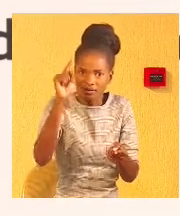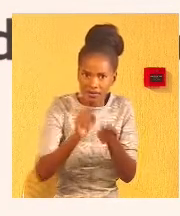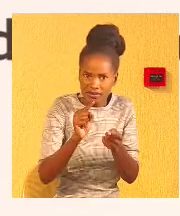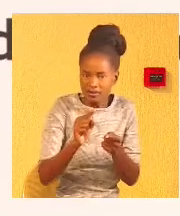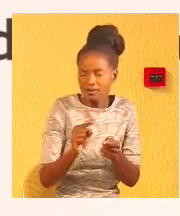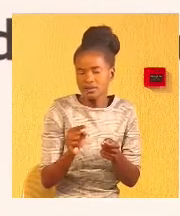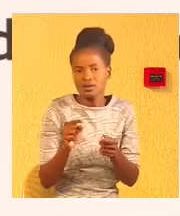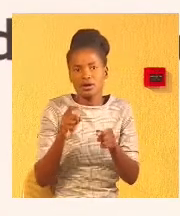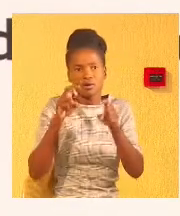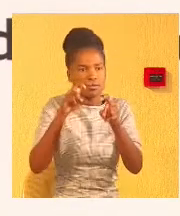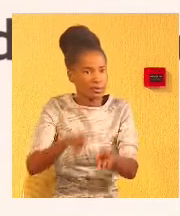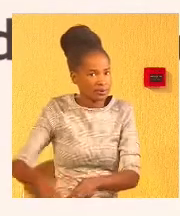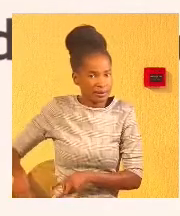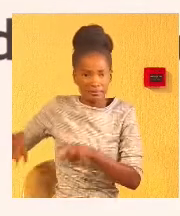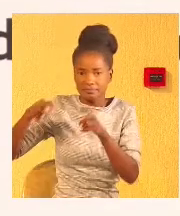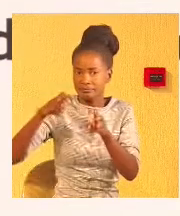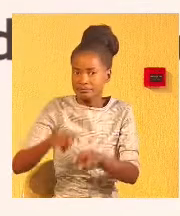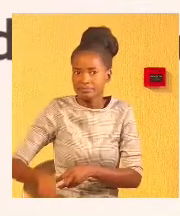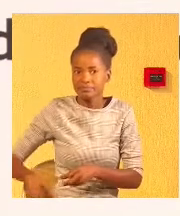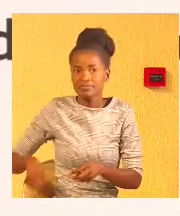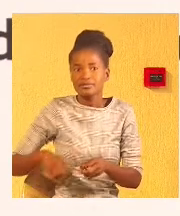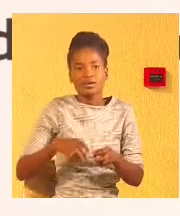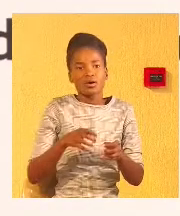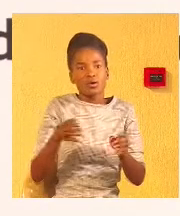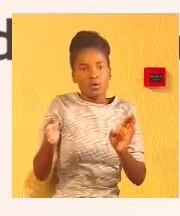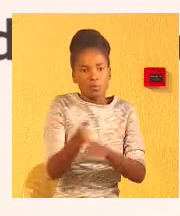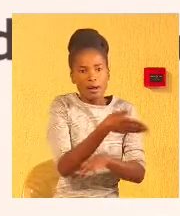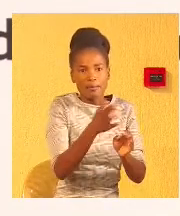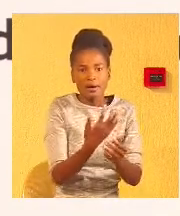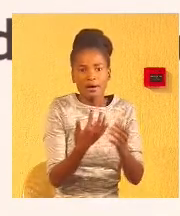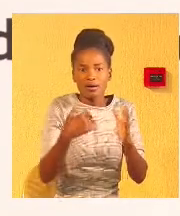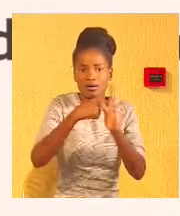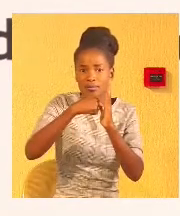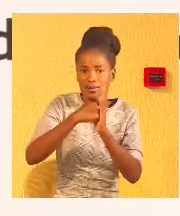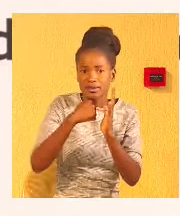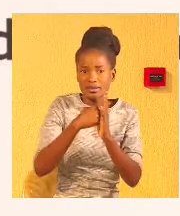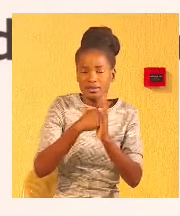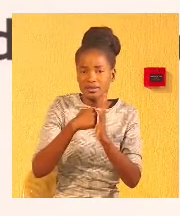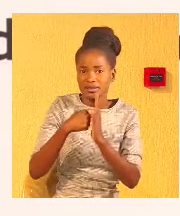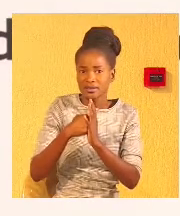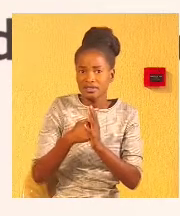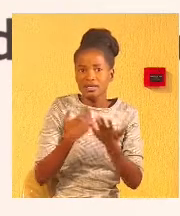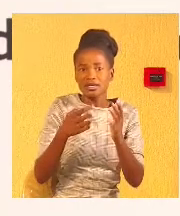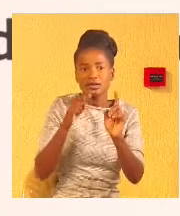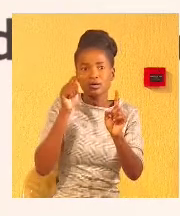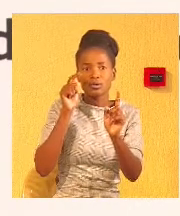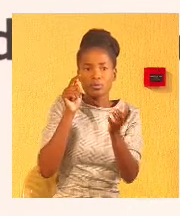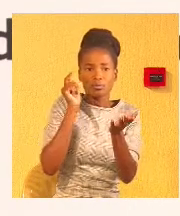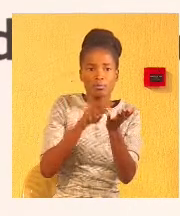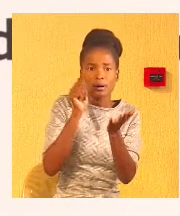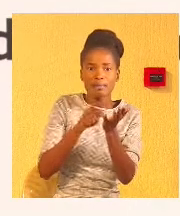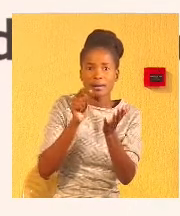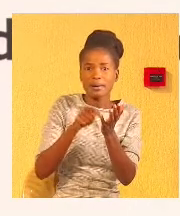that's plowing, be it for weeding, be it for bed scaring in terms of mahango or